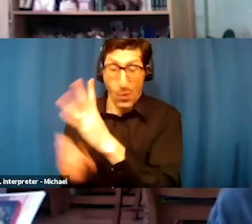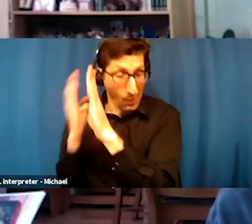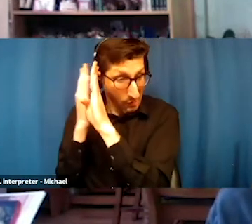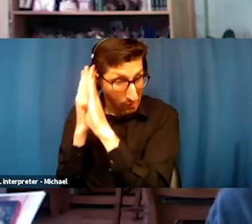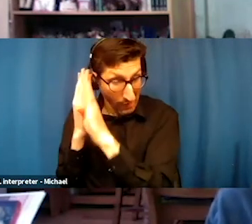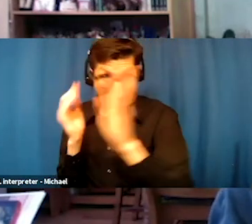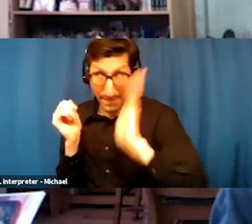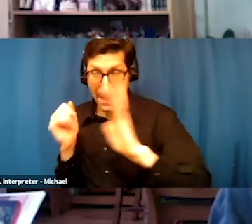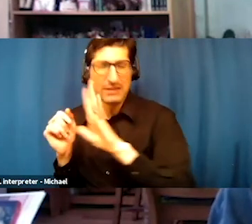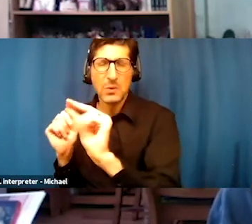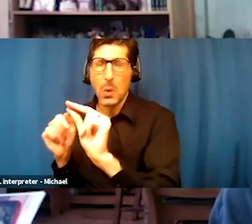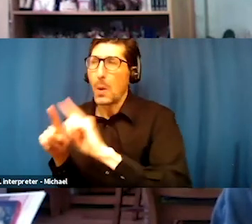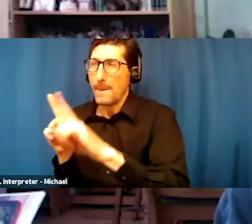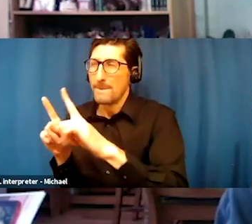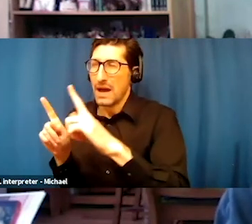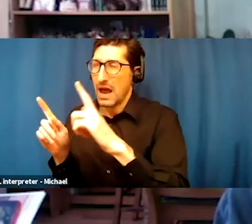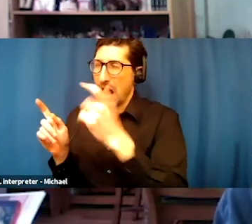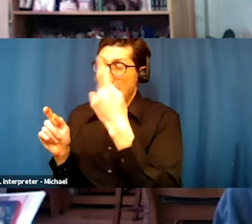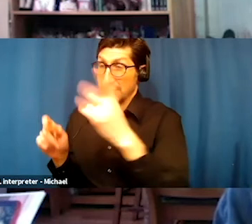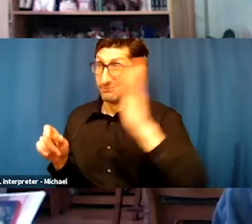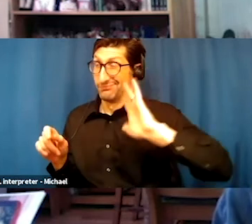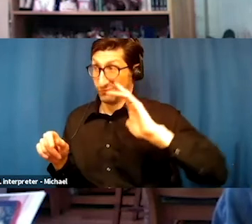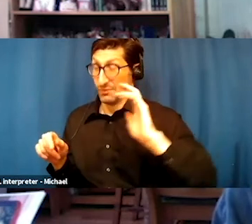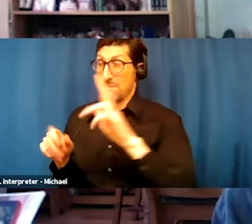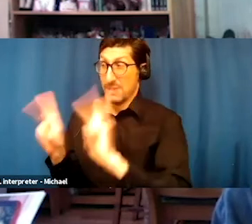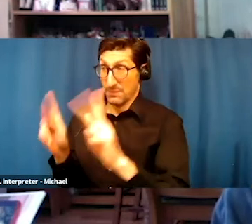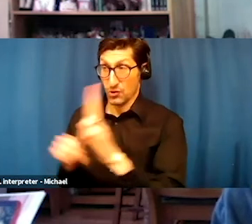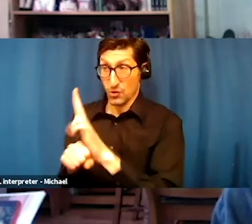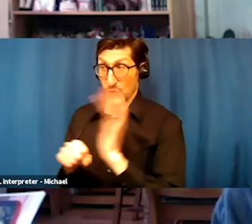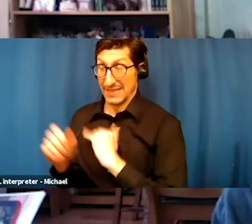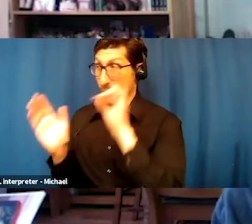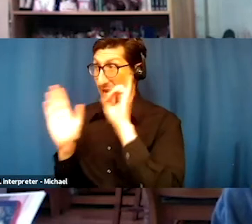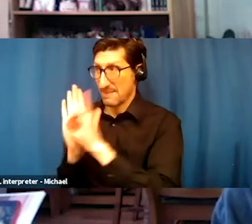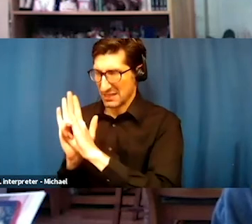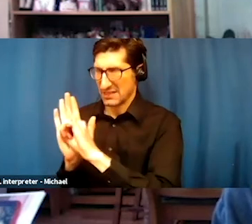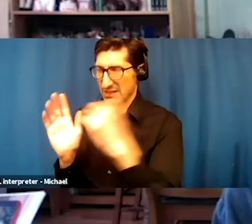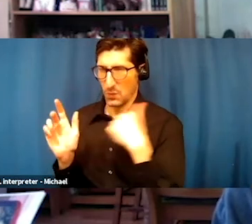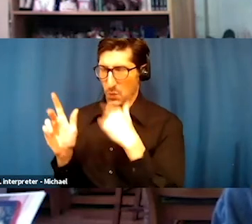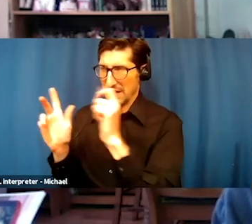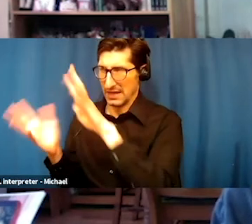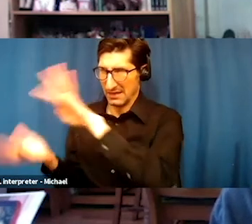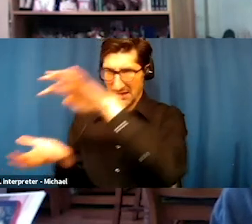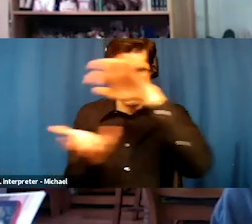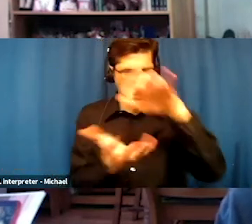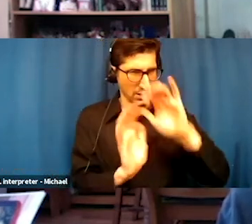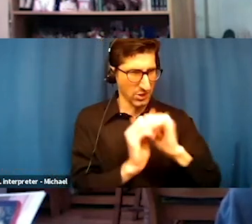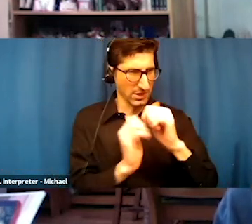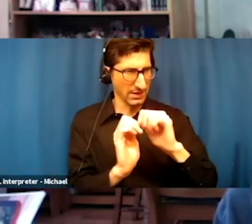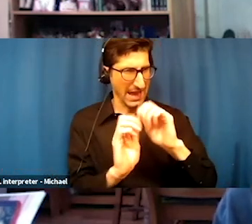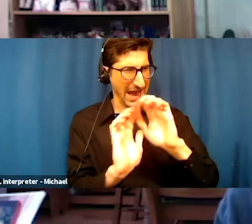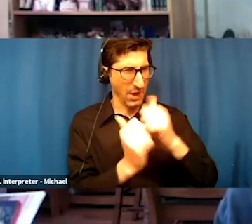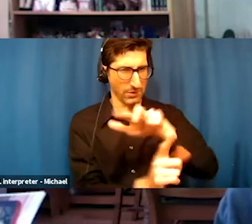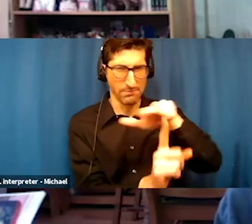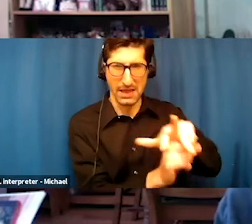how our images have been used. Um, in terms of bill. Um, I mean, I can show the